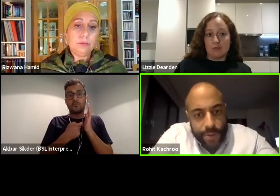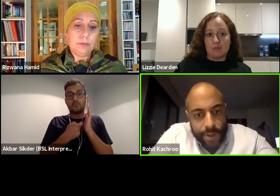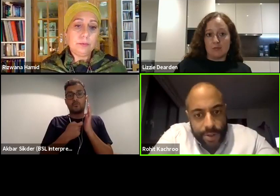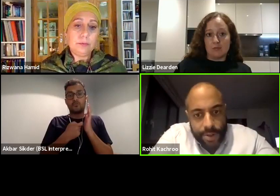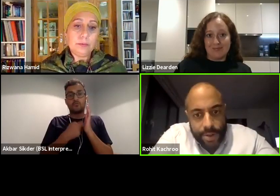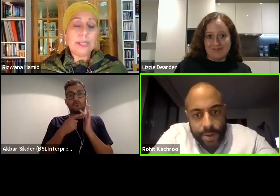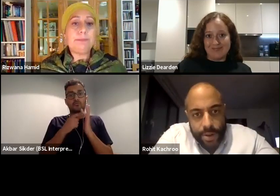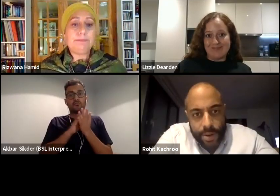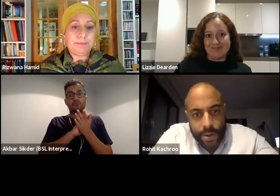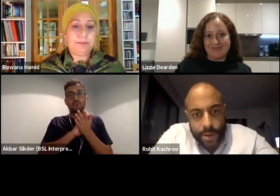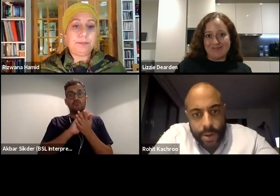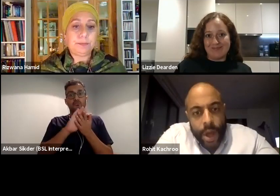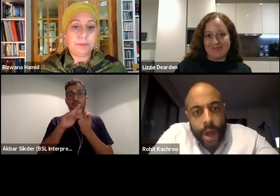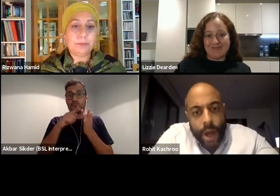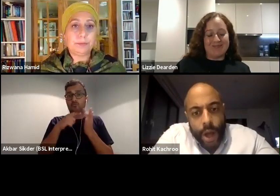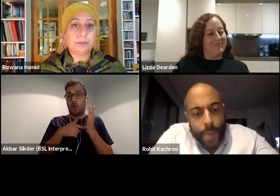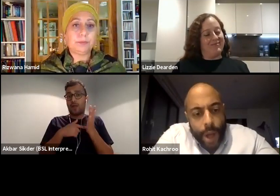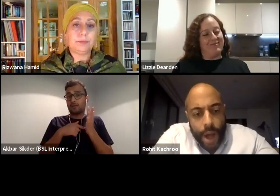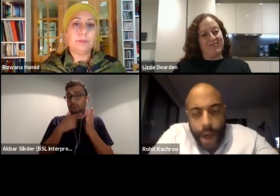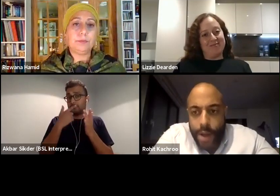should I go first? Why not?